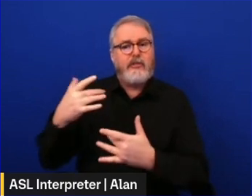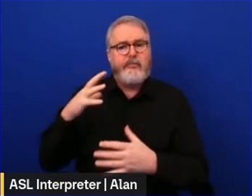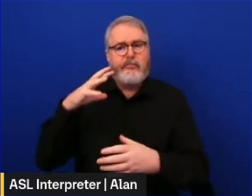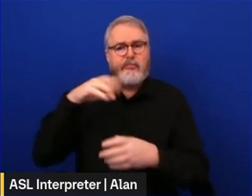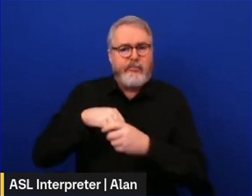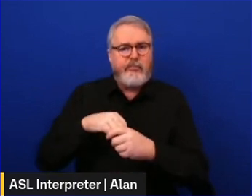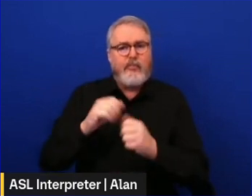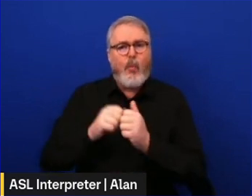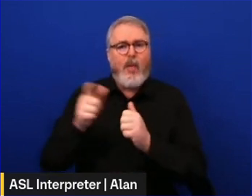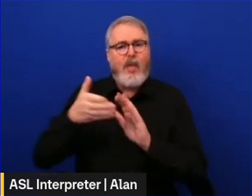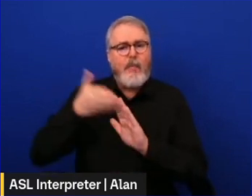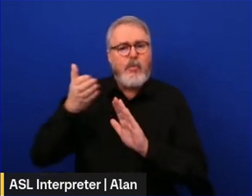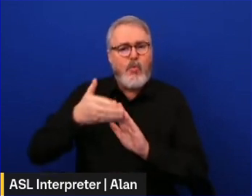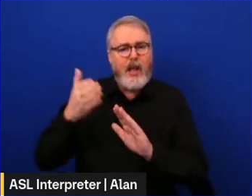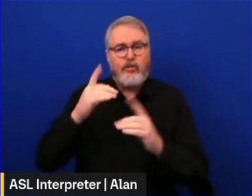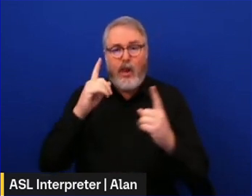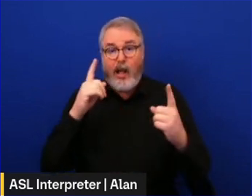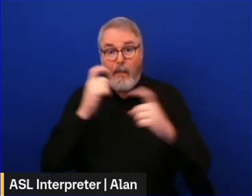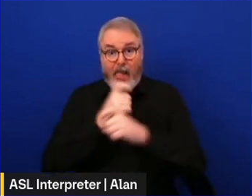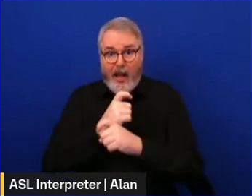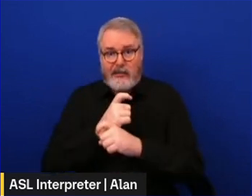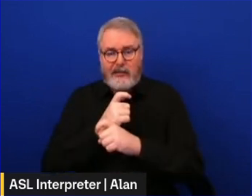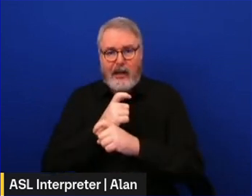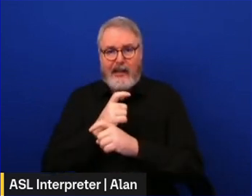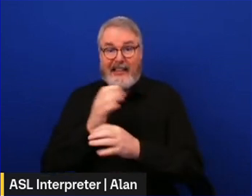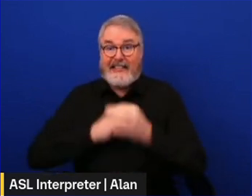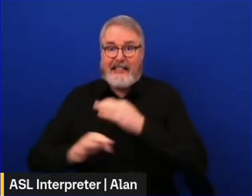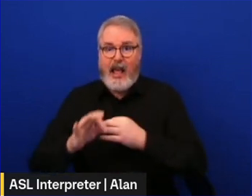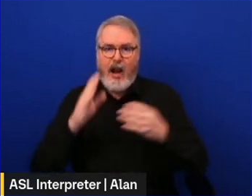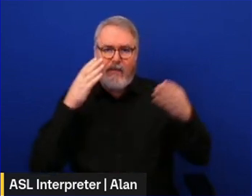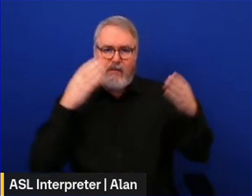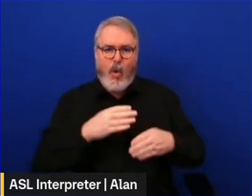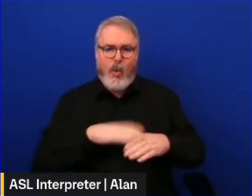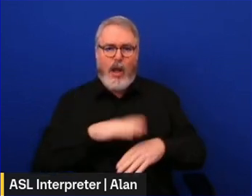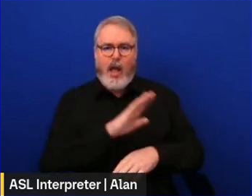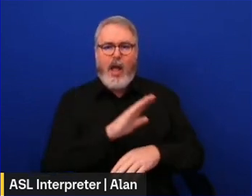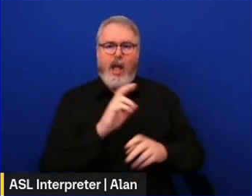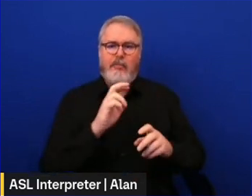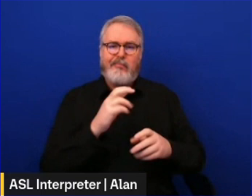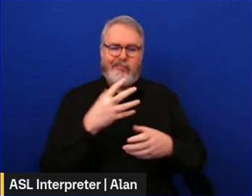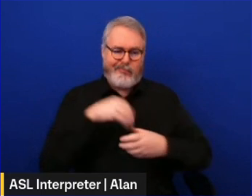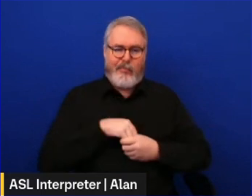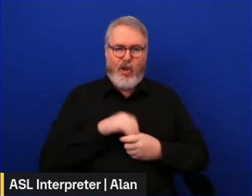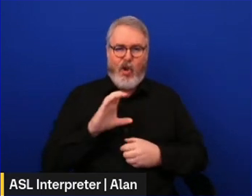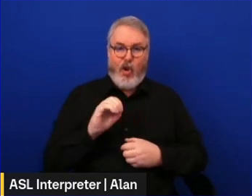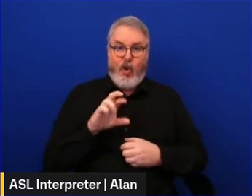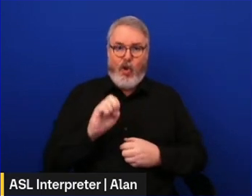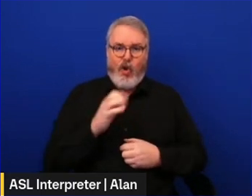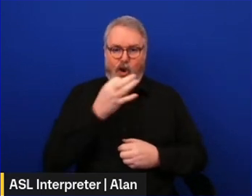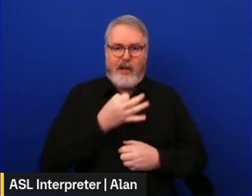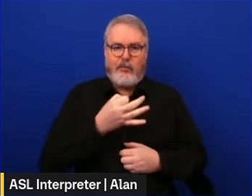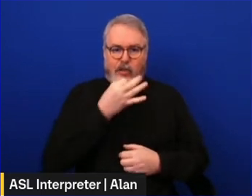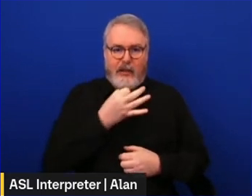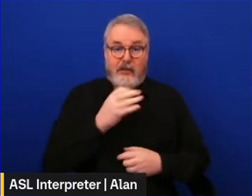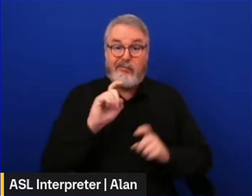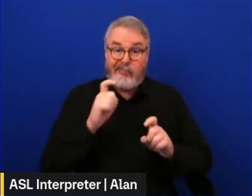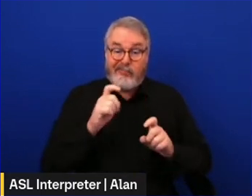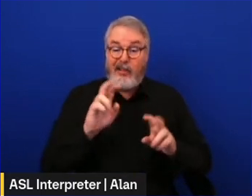complexities rather than focusing on their core expertise, writing great software.